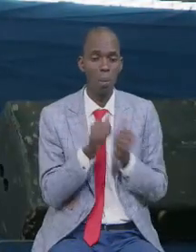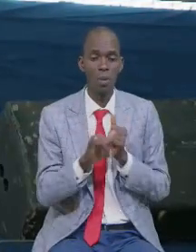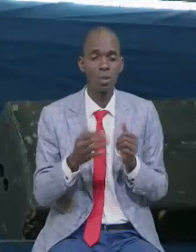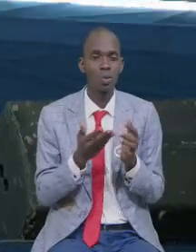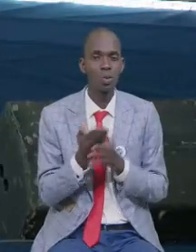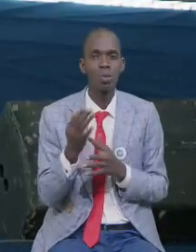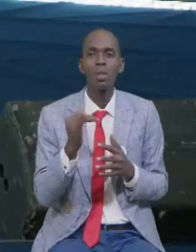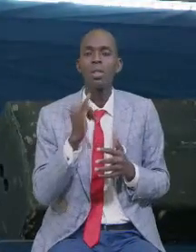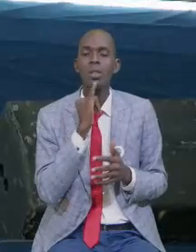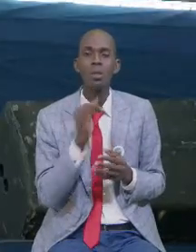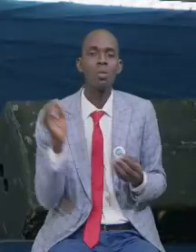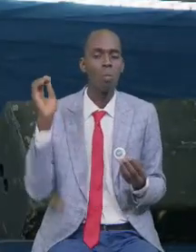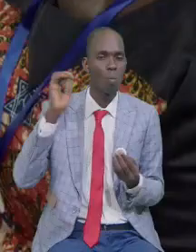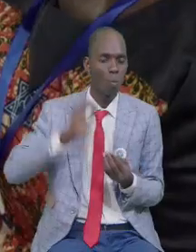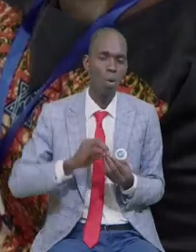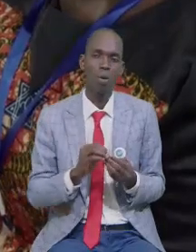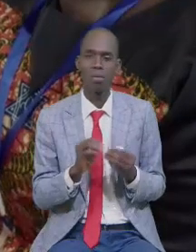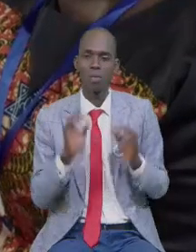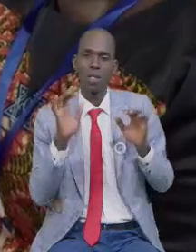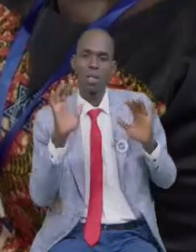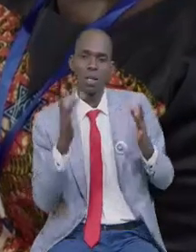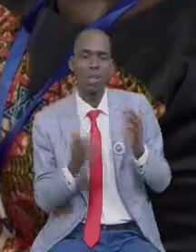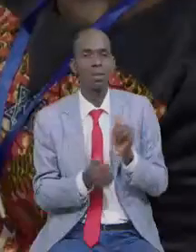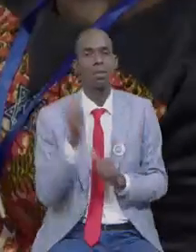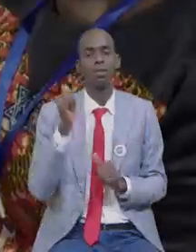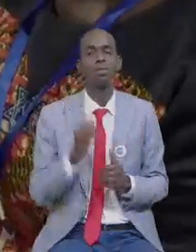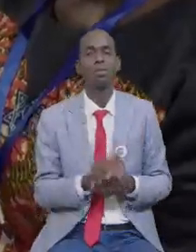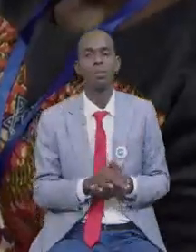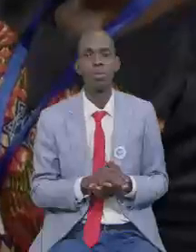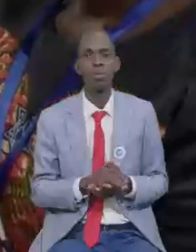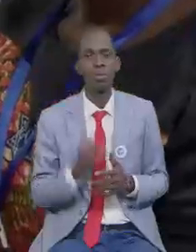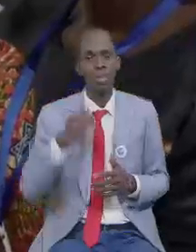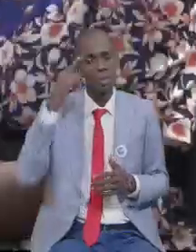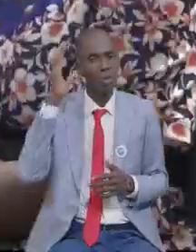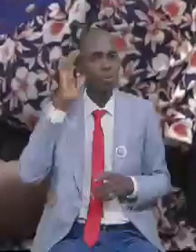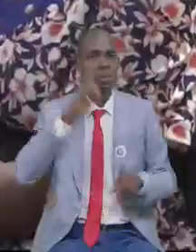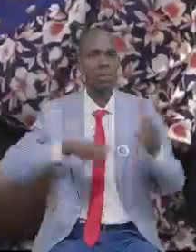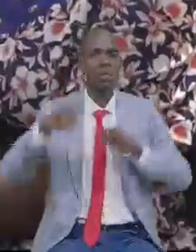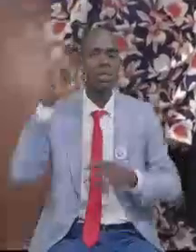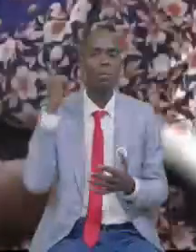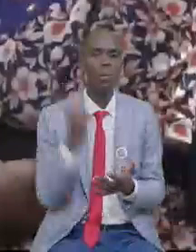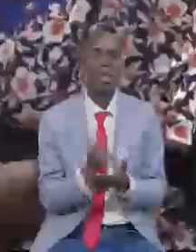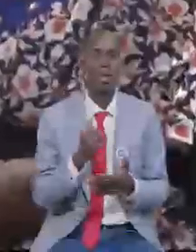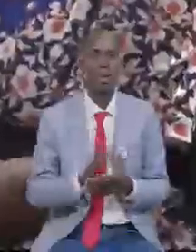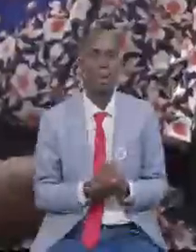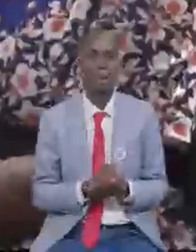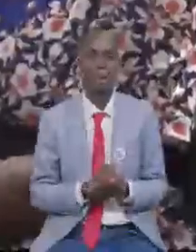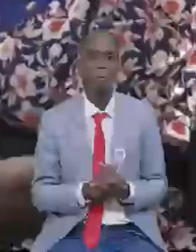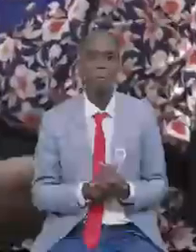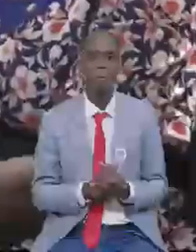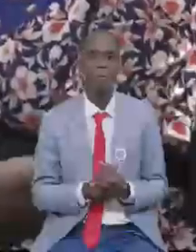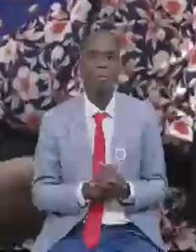lighter affliction. I was waiting for evening. For